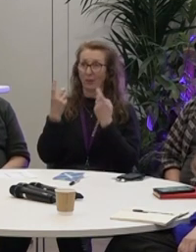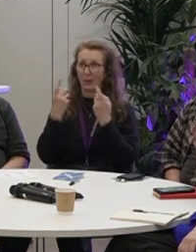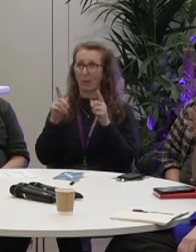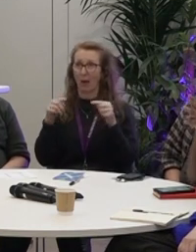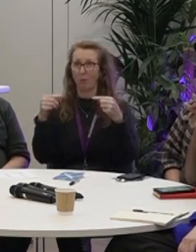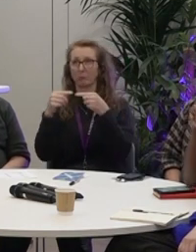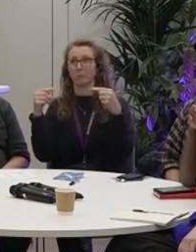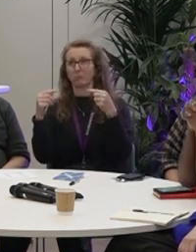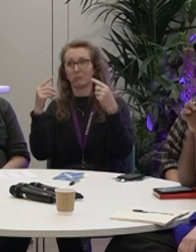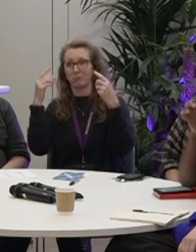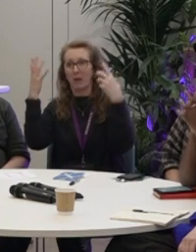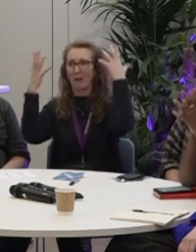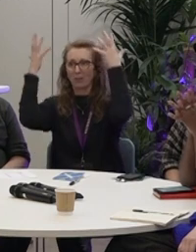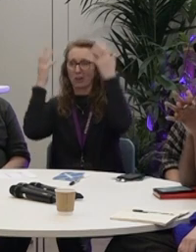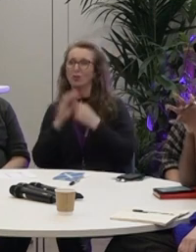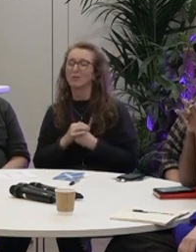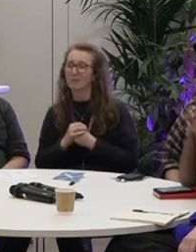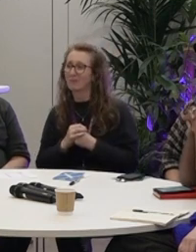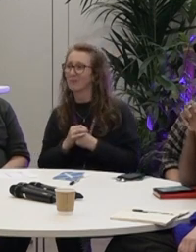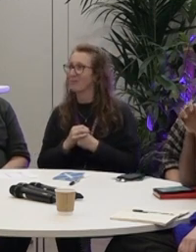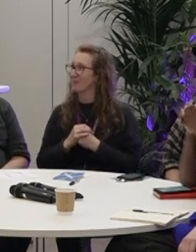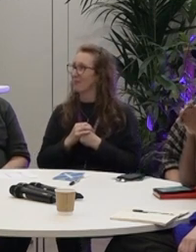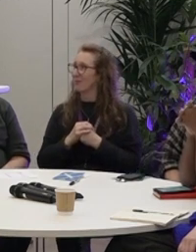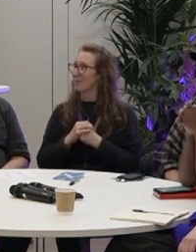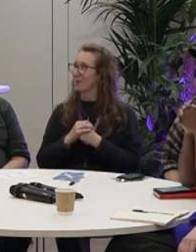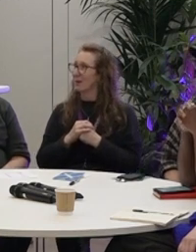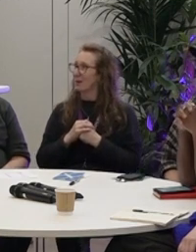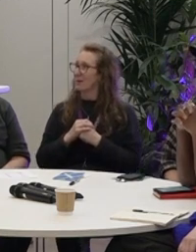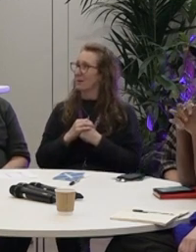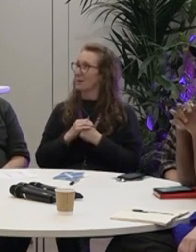that, so I'm totally owning that at the moment.